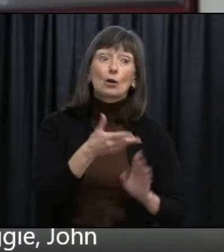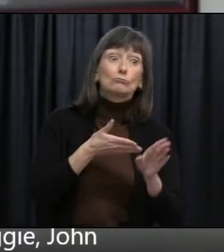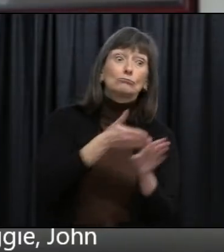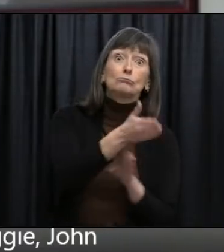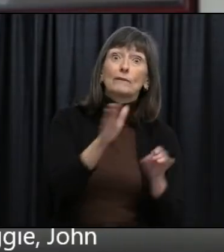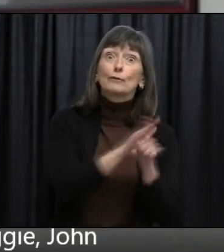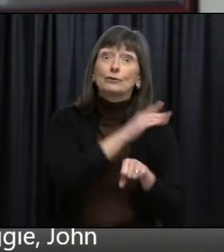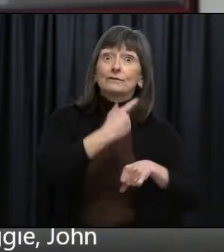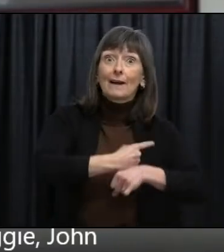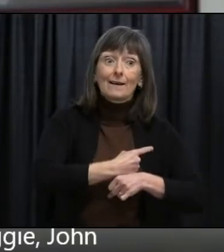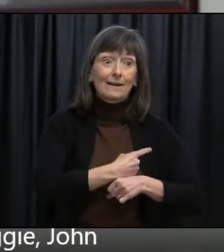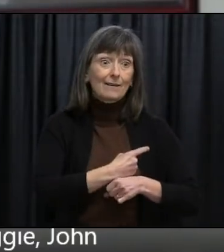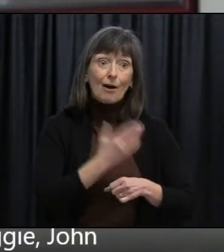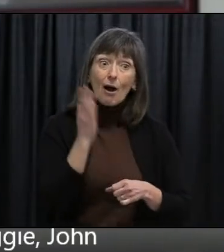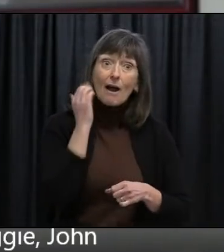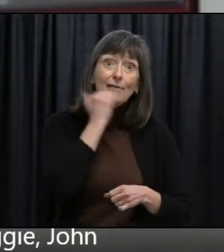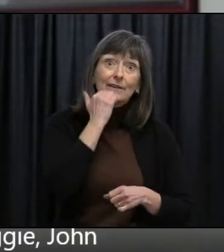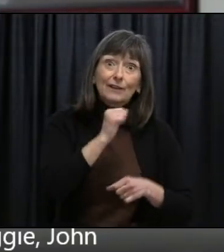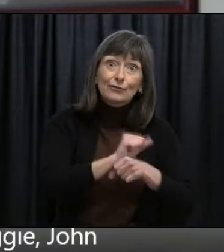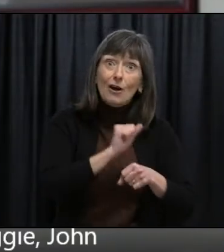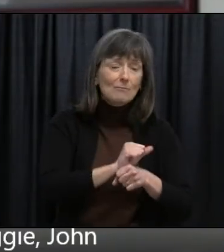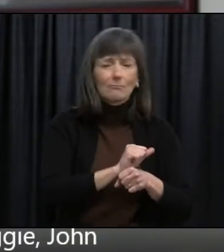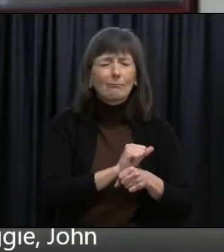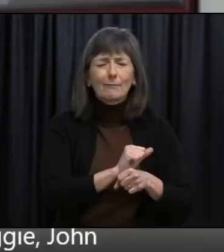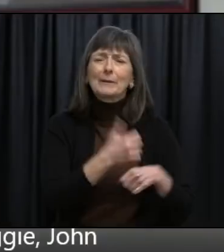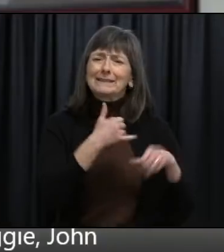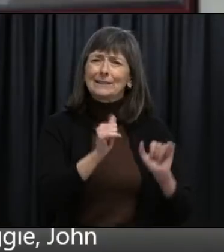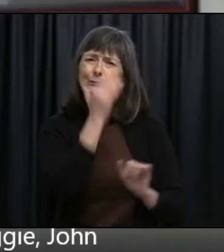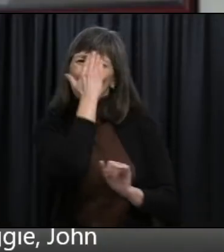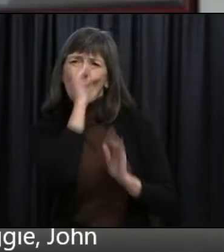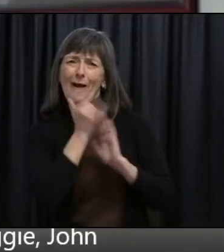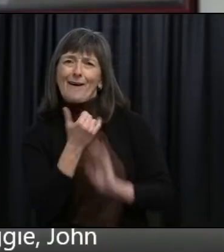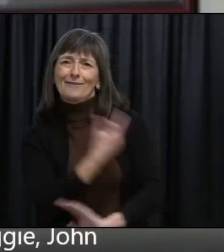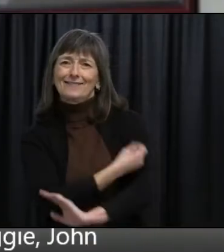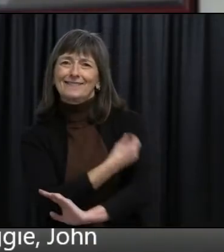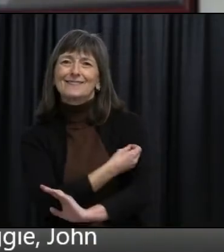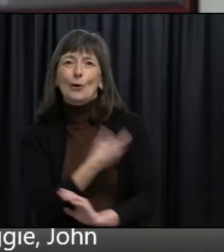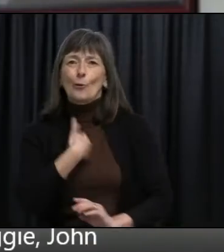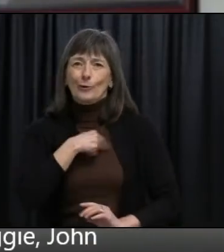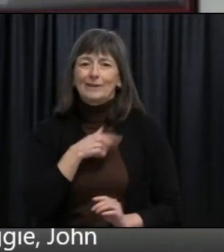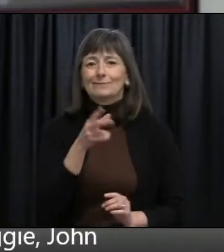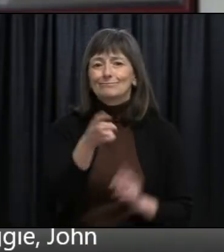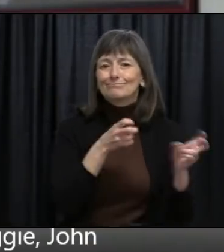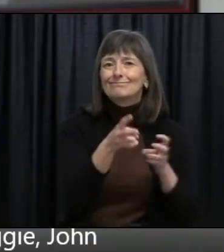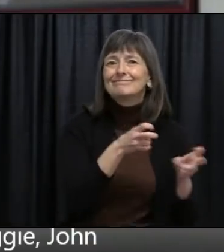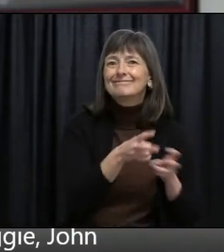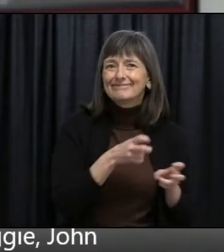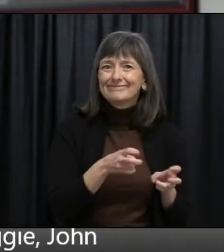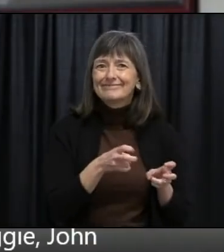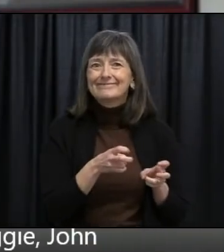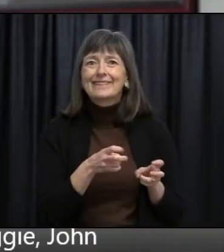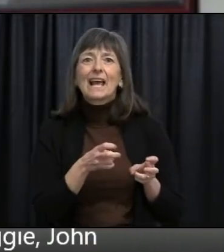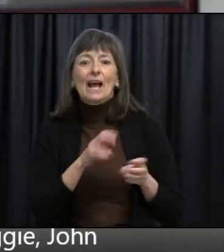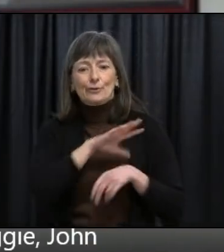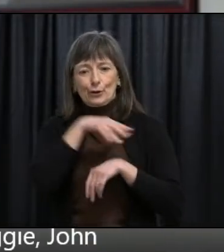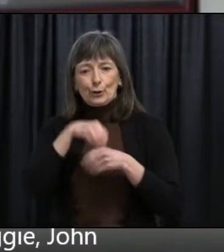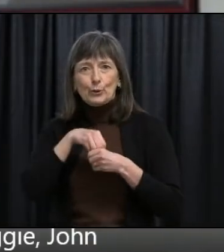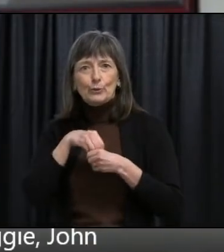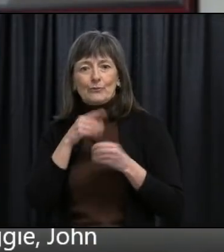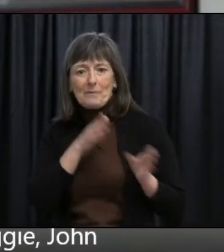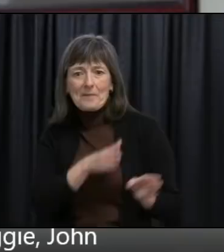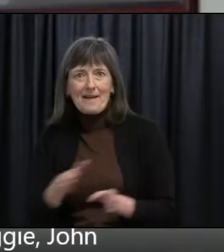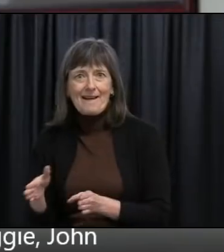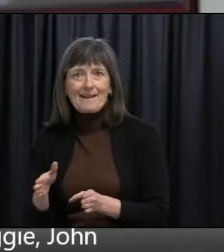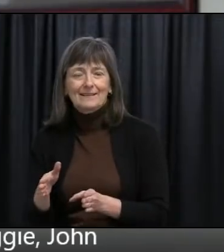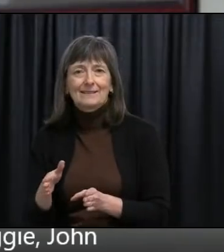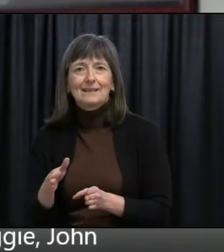And that may involve a variety of strategies, including limiting some of the planned services in